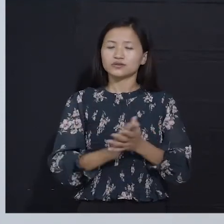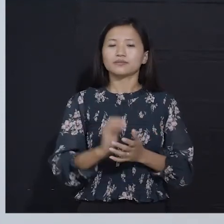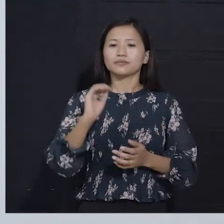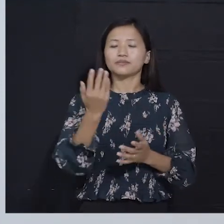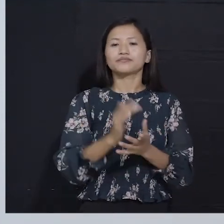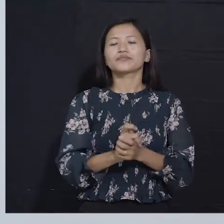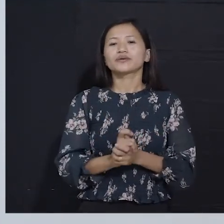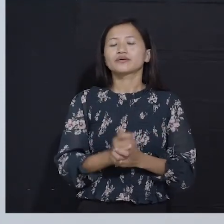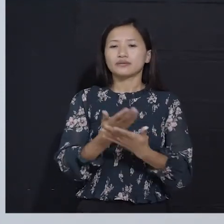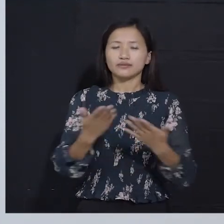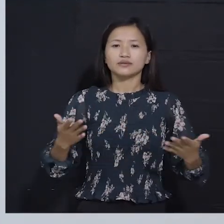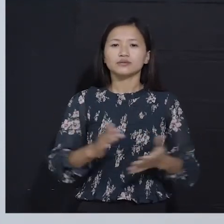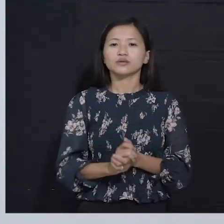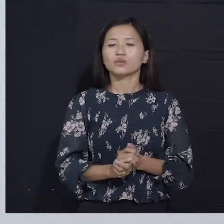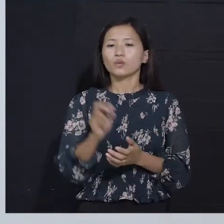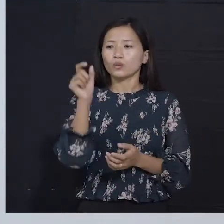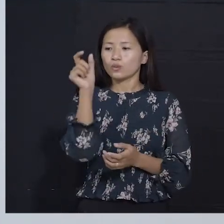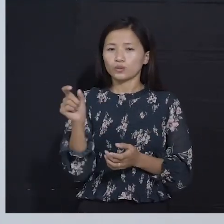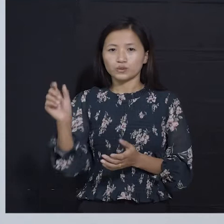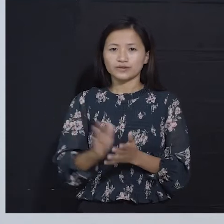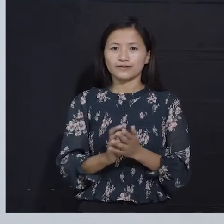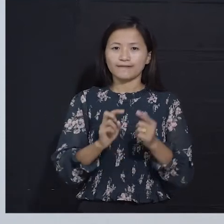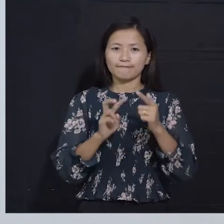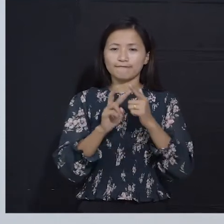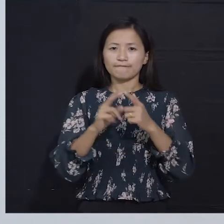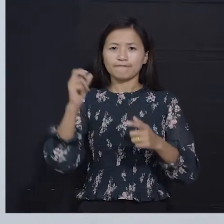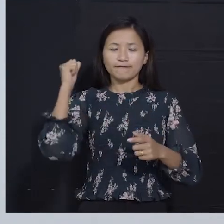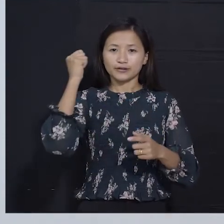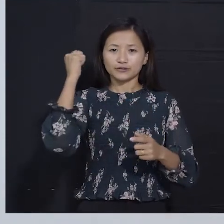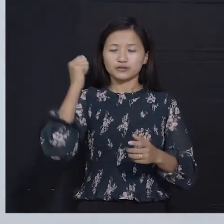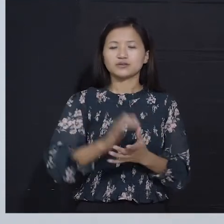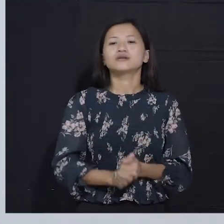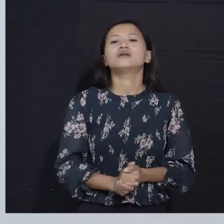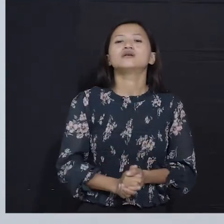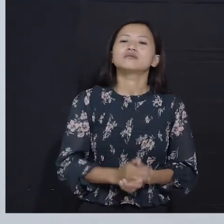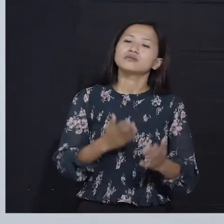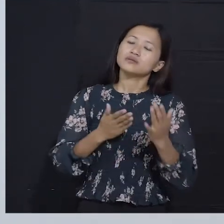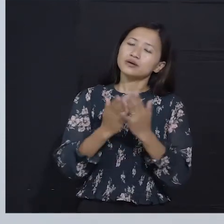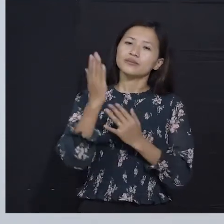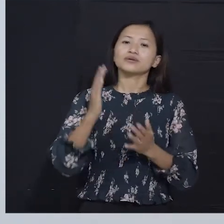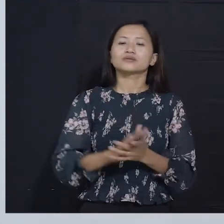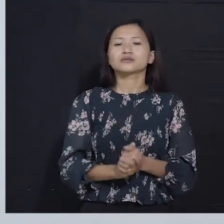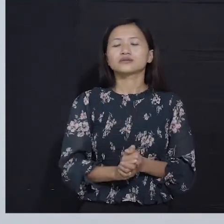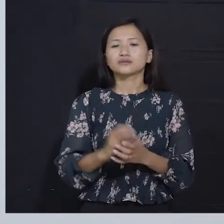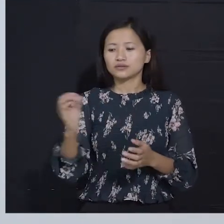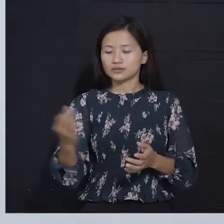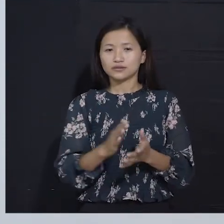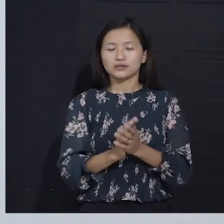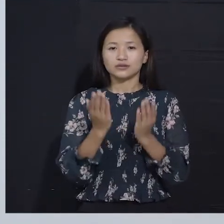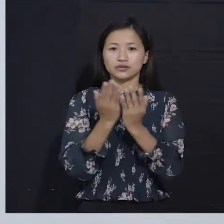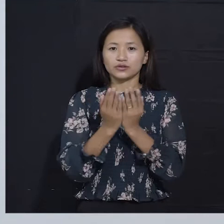victory. You also have the word victory, right? You might have heard of that. And so you will come across this word when you study the